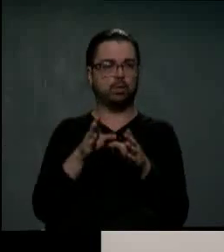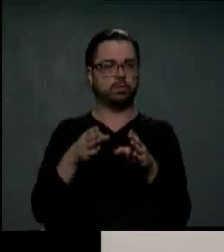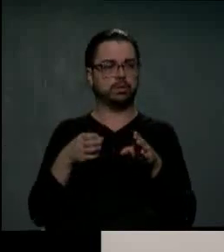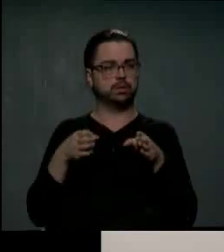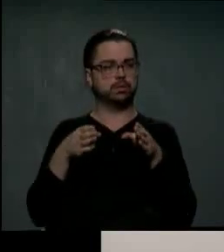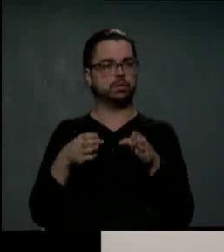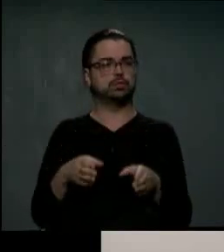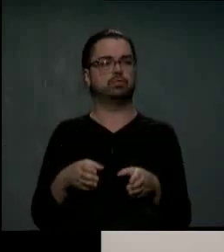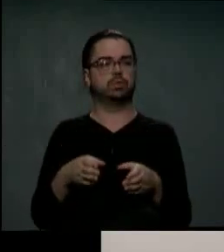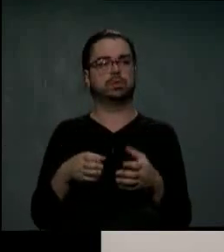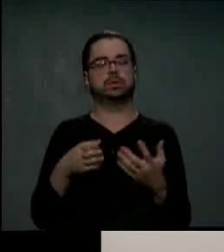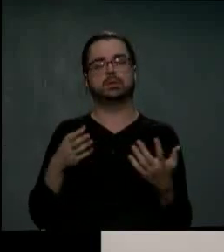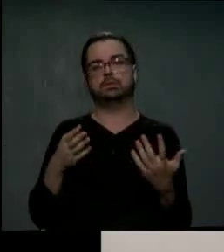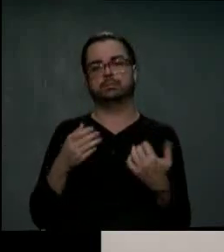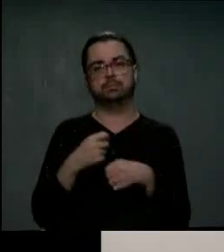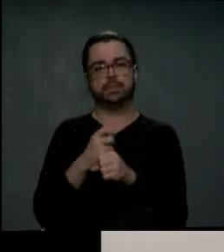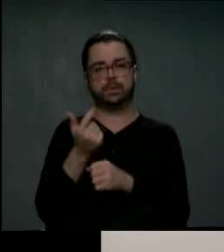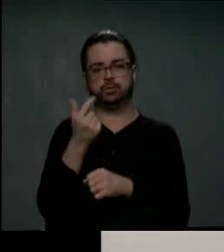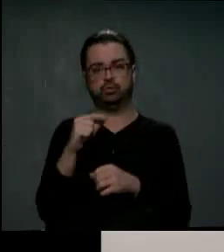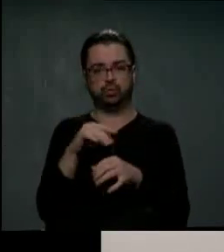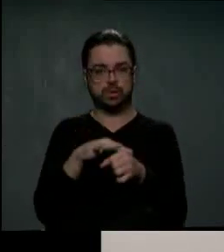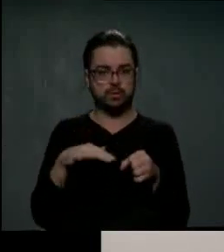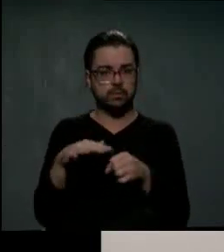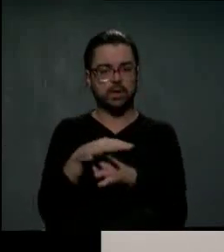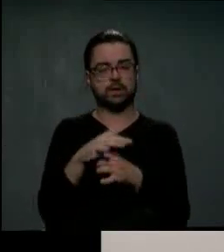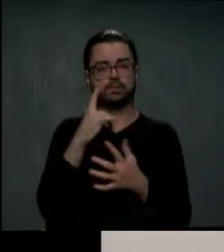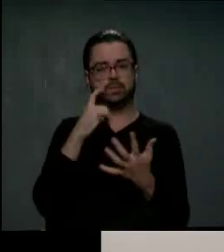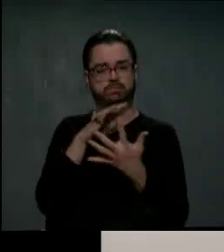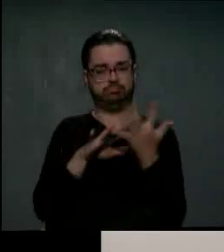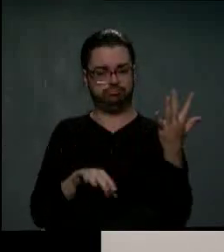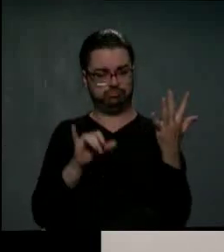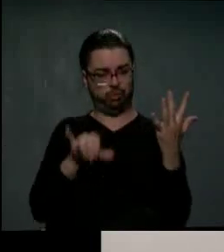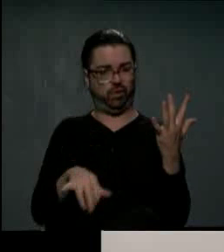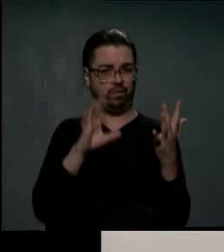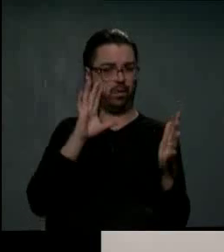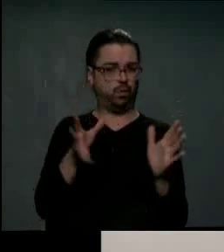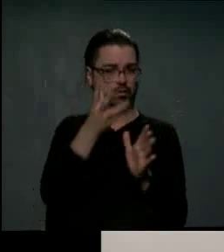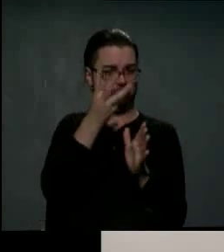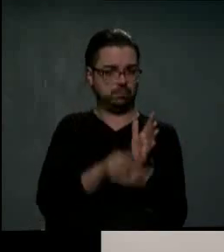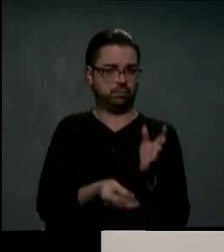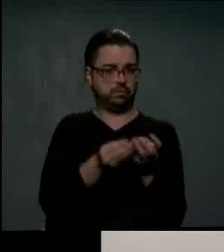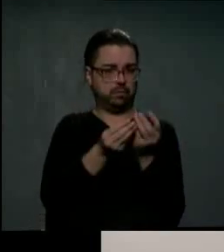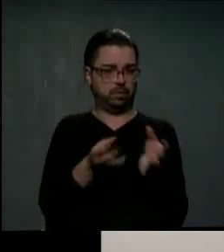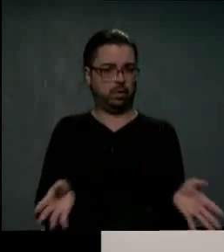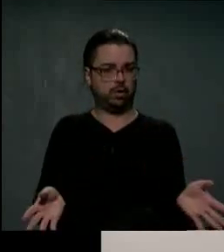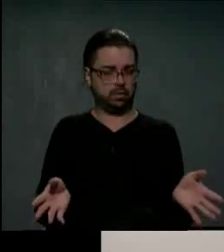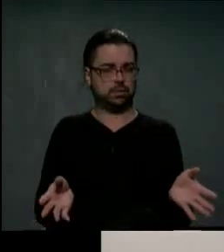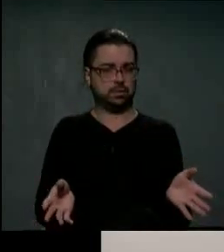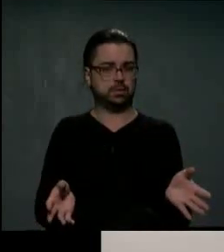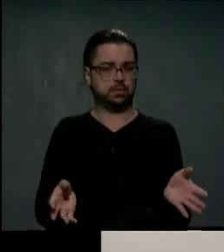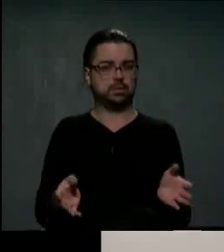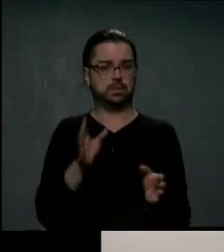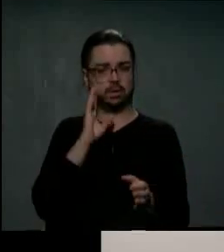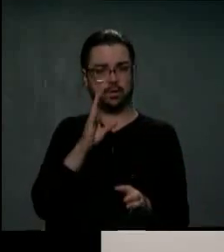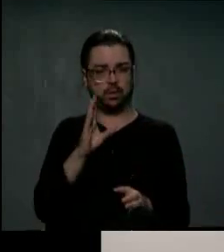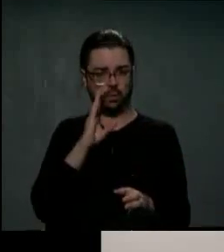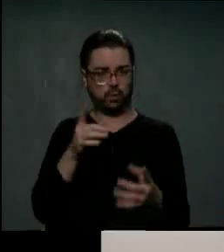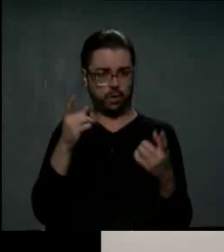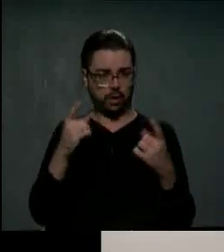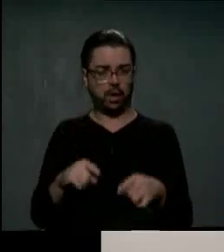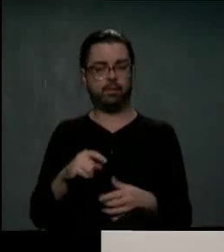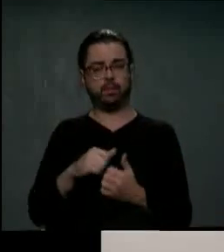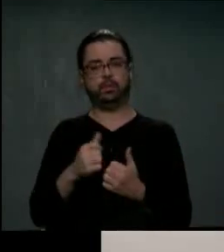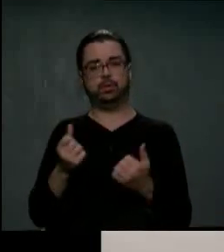spaces so that, you know, that's not lost. Because all of that will be lost. That would definitely happen when there's cars and